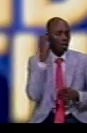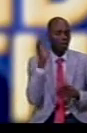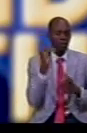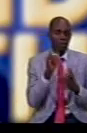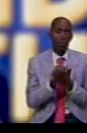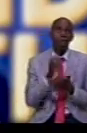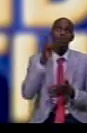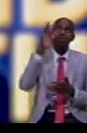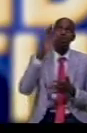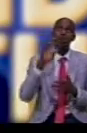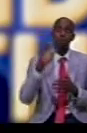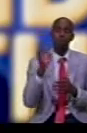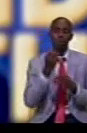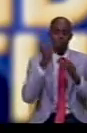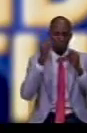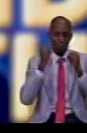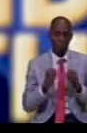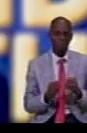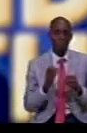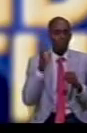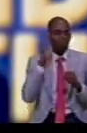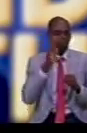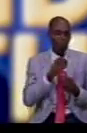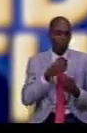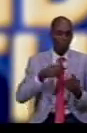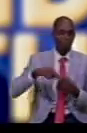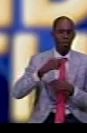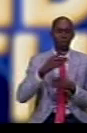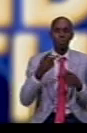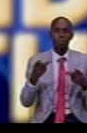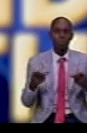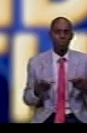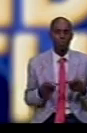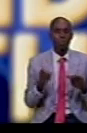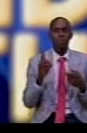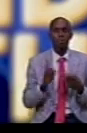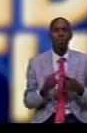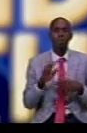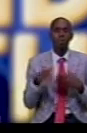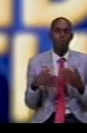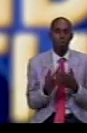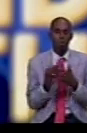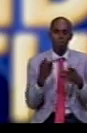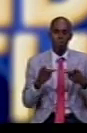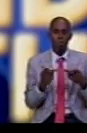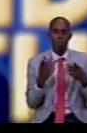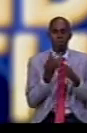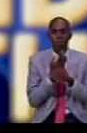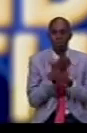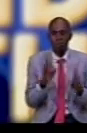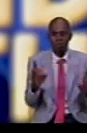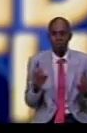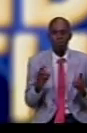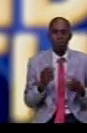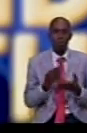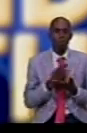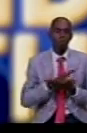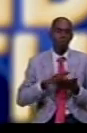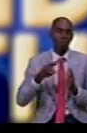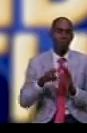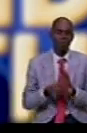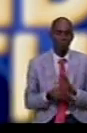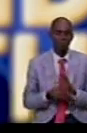power we turn the places to places of deliverance, of holiness,